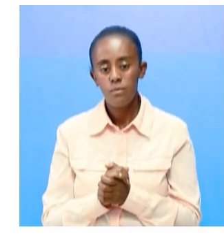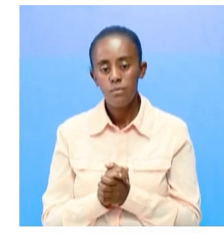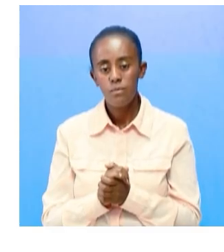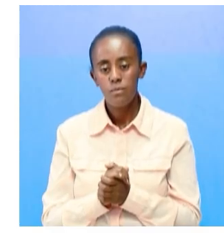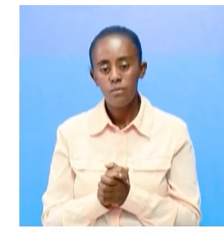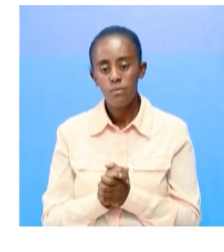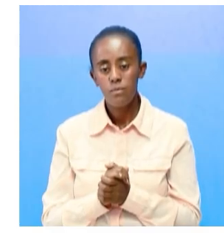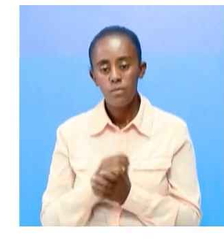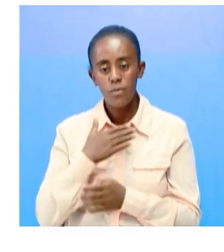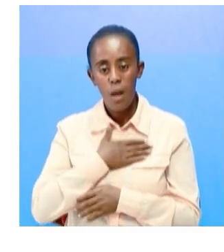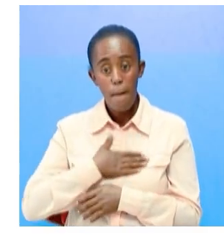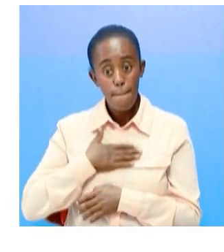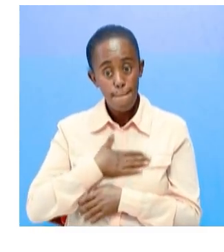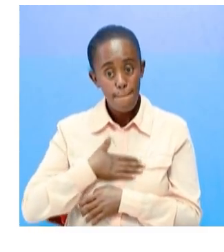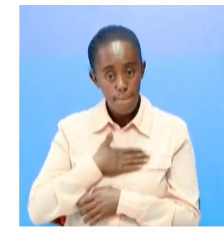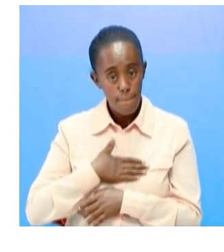please